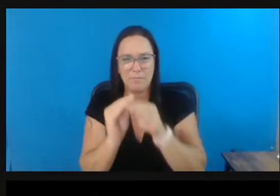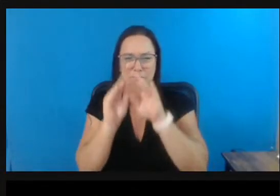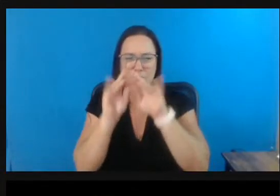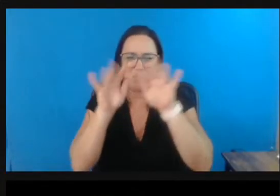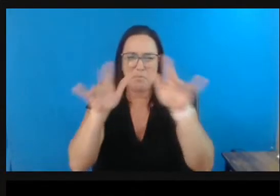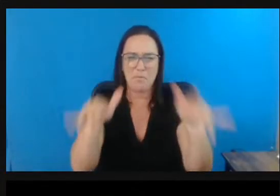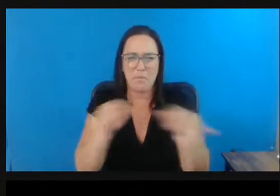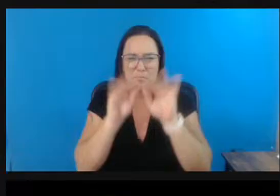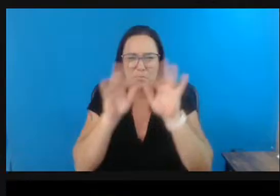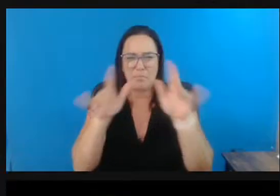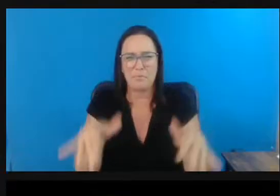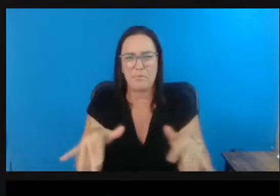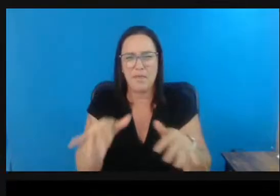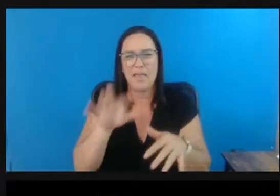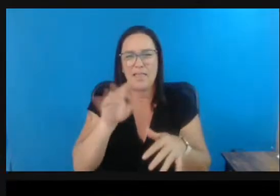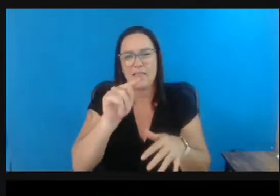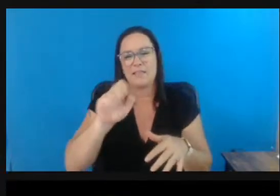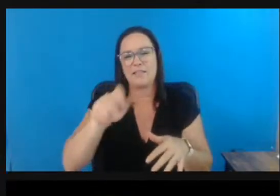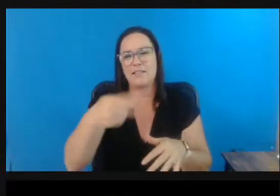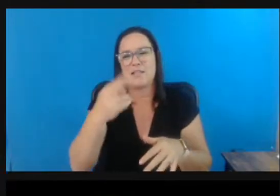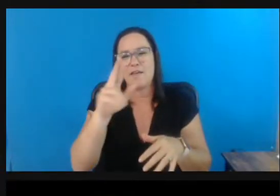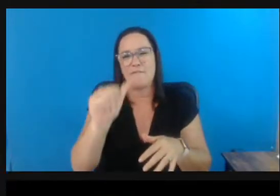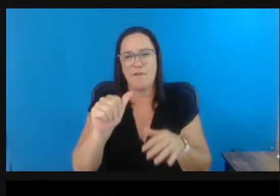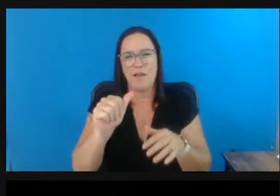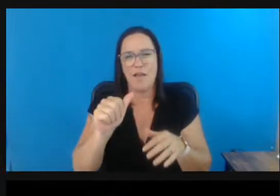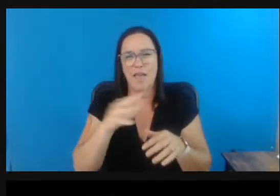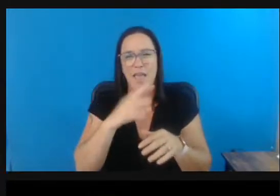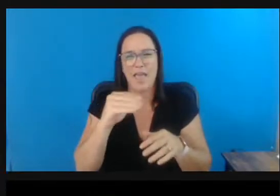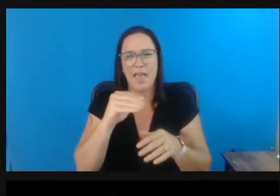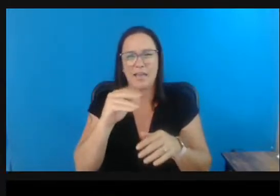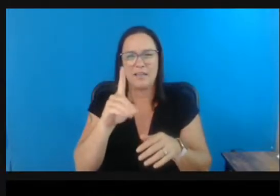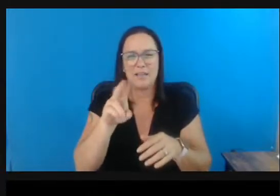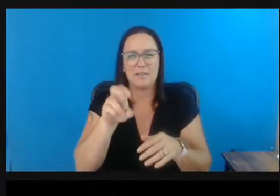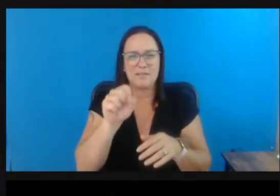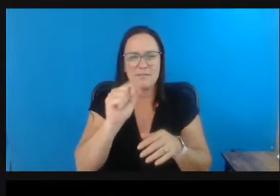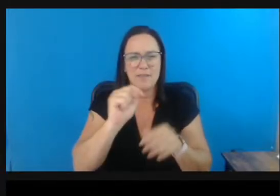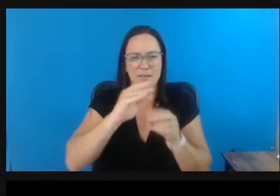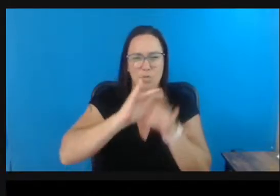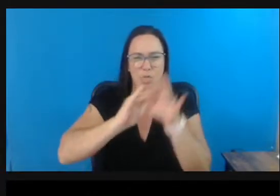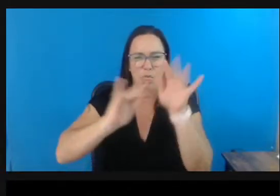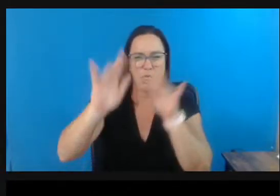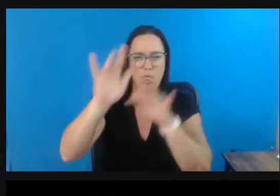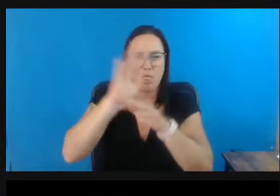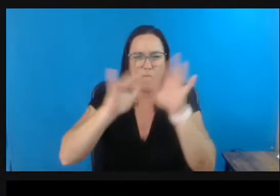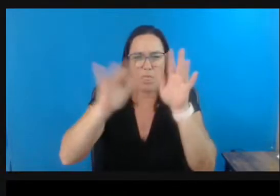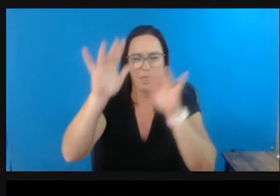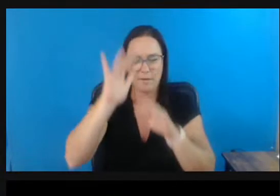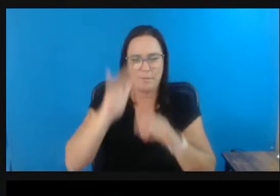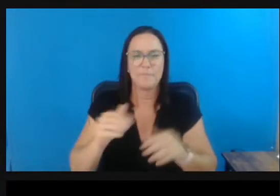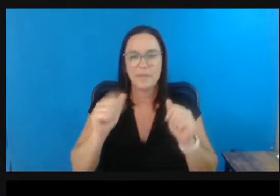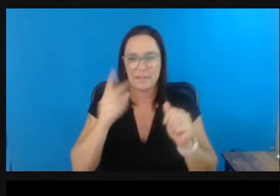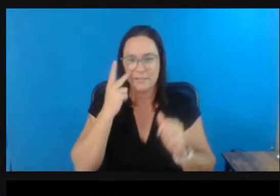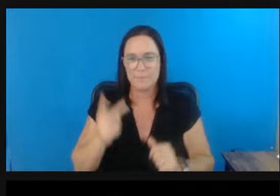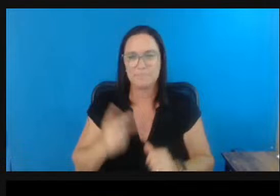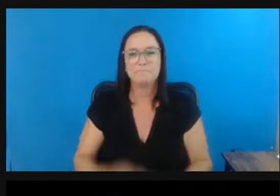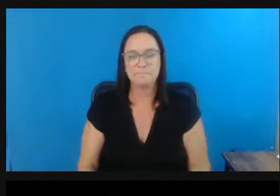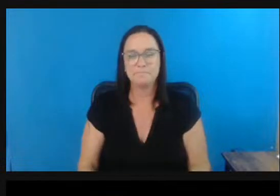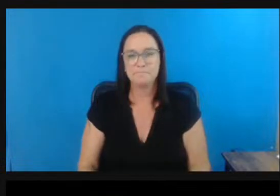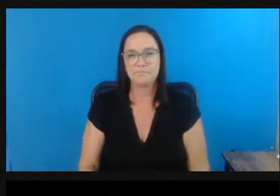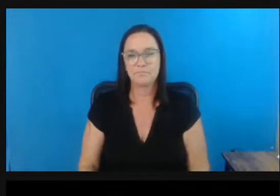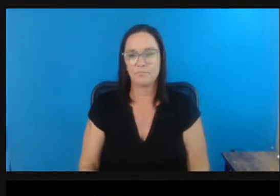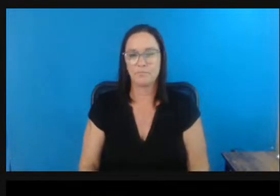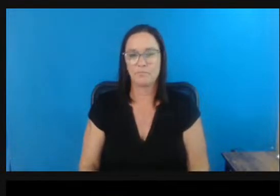of tephra and creating dust clouds in the southwest corner of the caldera, as you can see here.